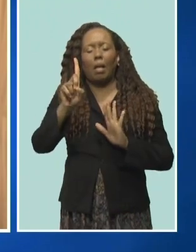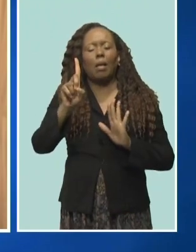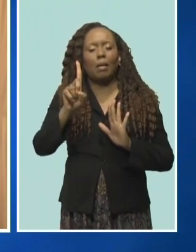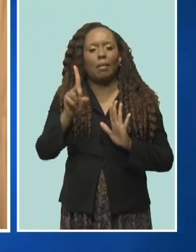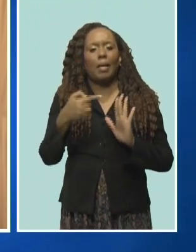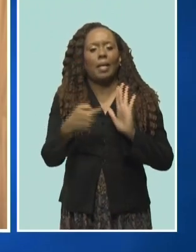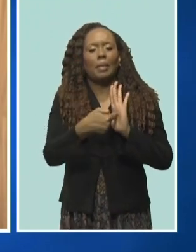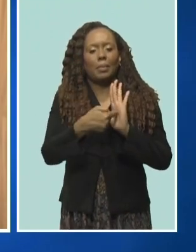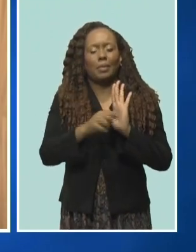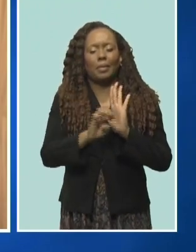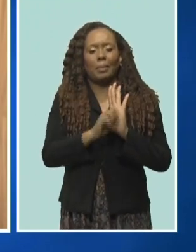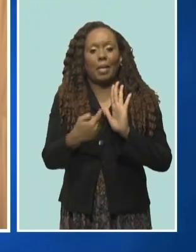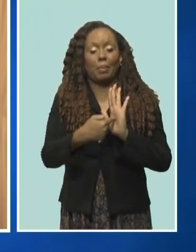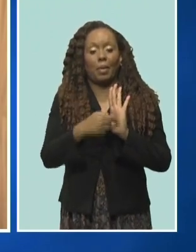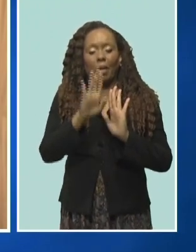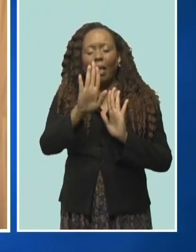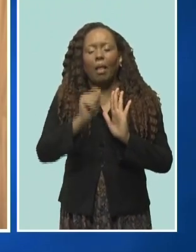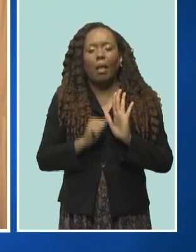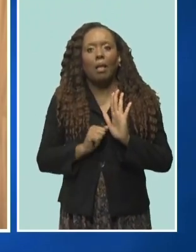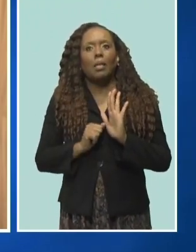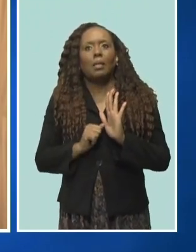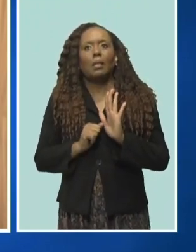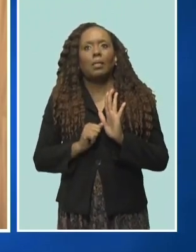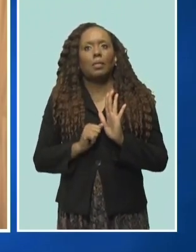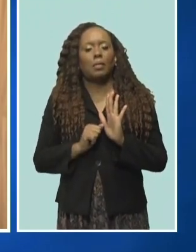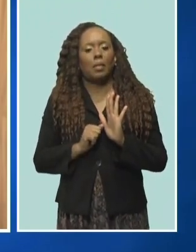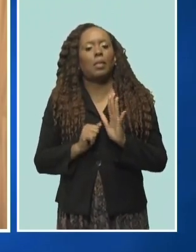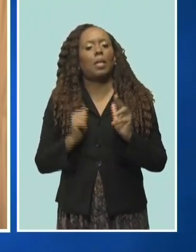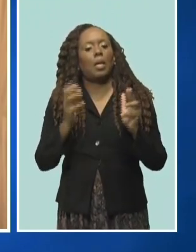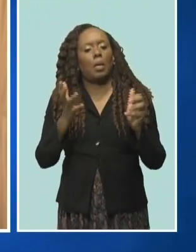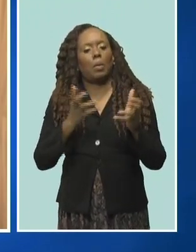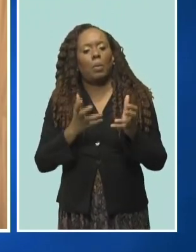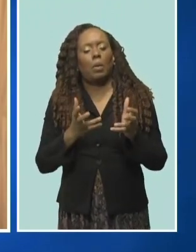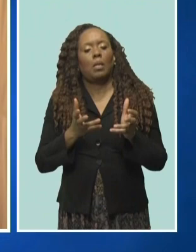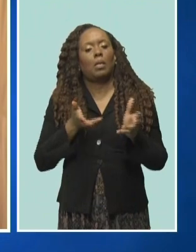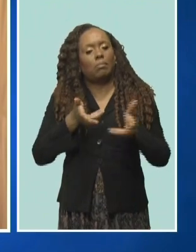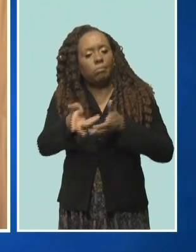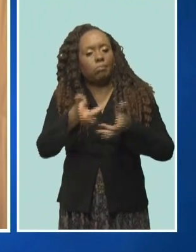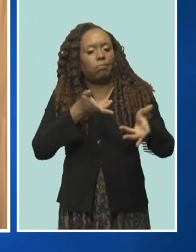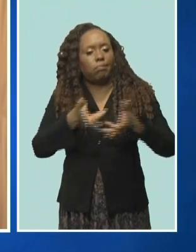with our language. Let us talk with each other, not to,